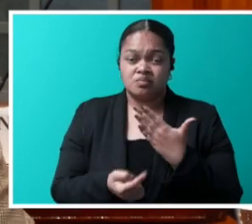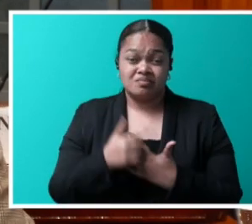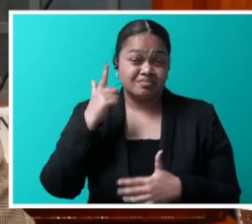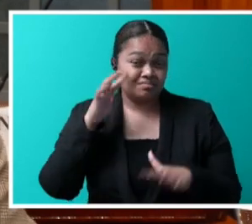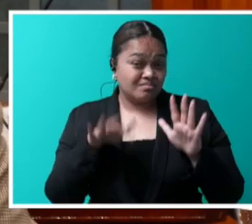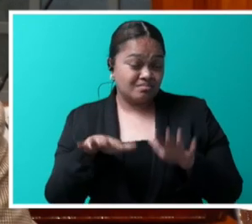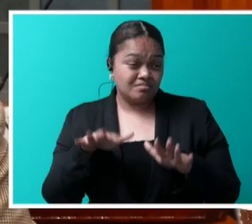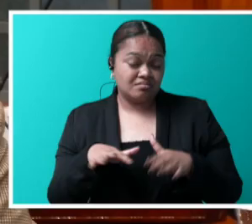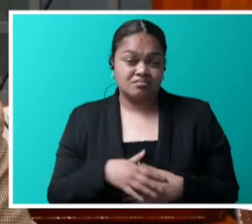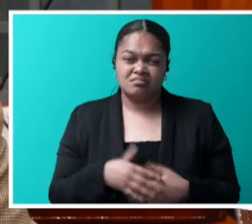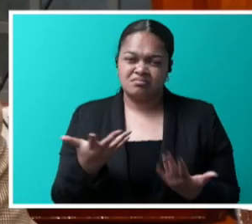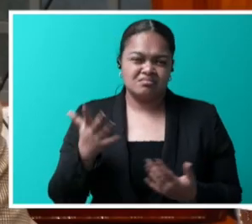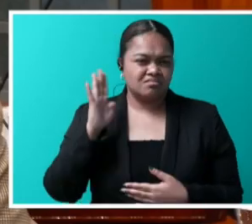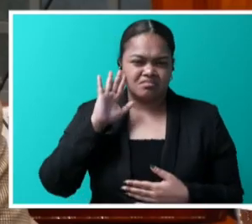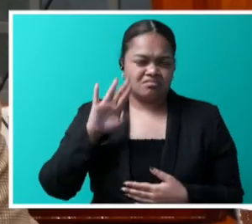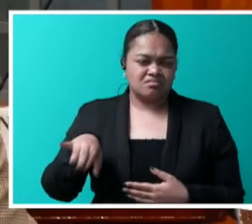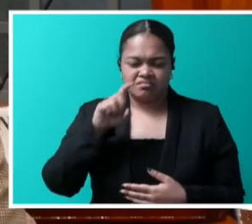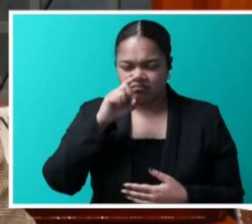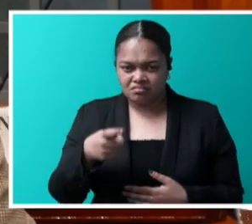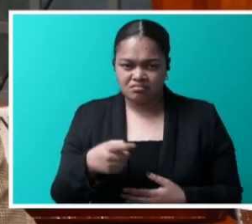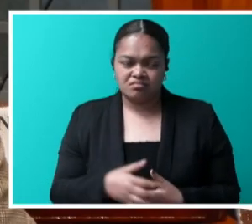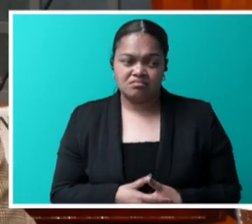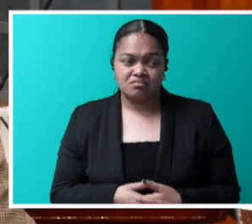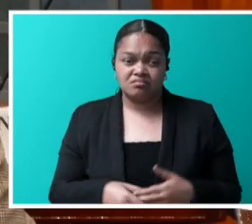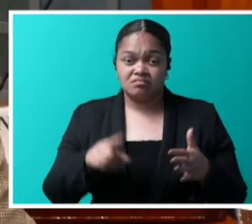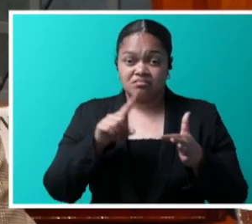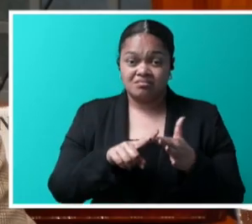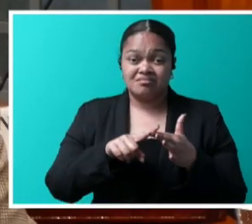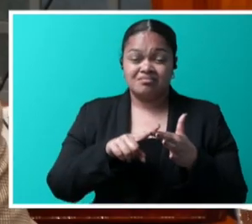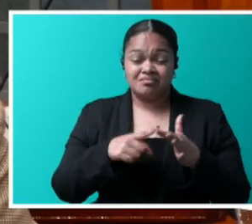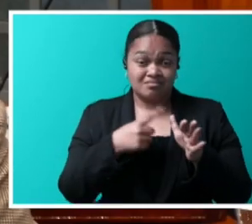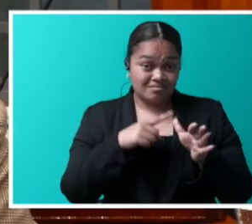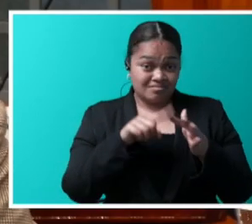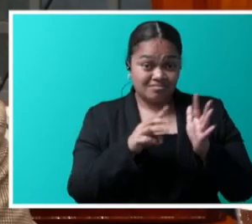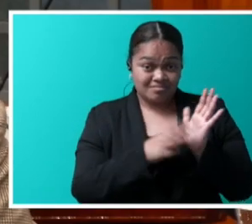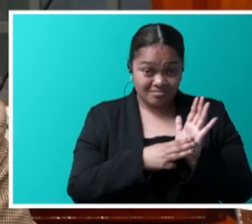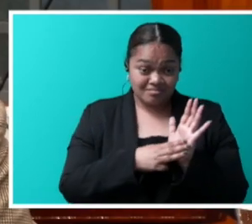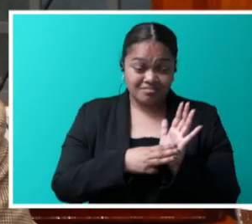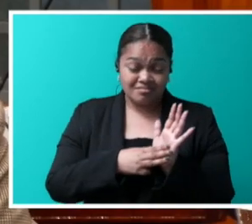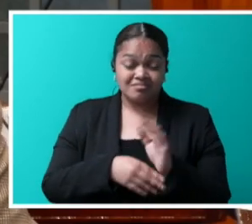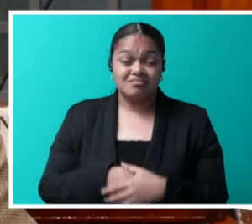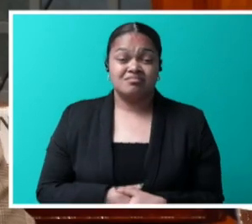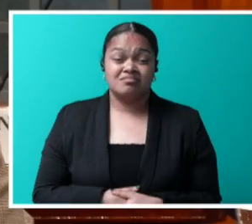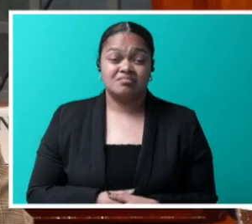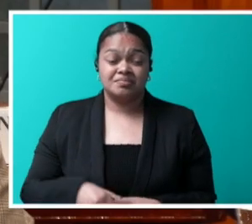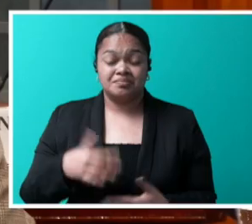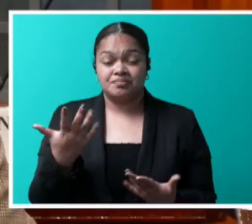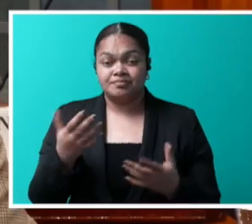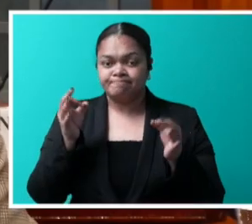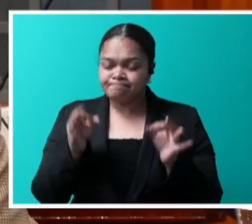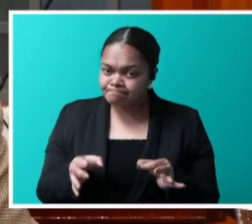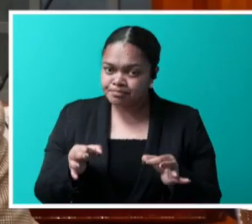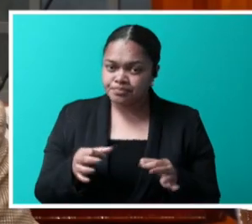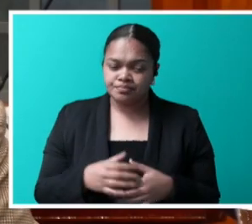Uncertainty is unavoidable. But with the AEM, we tilt the odds decisively